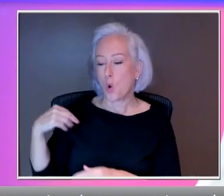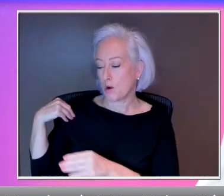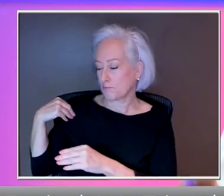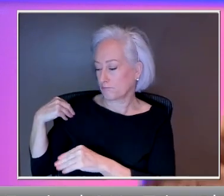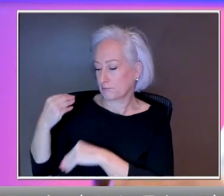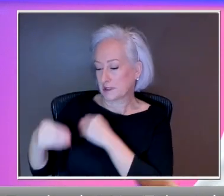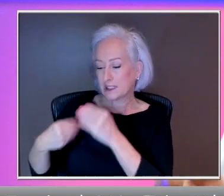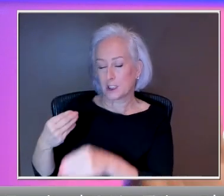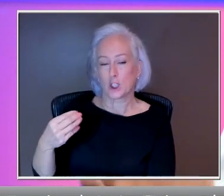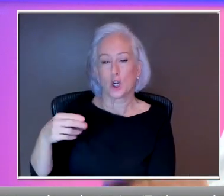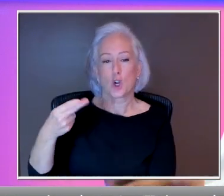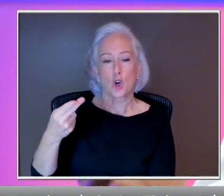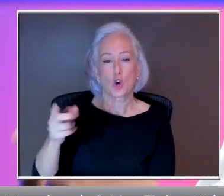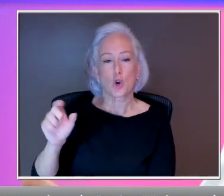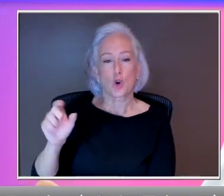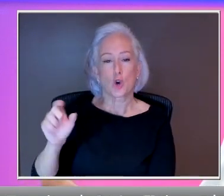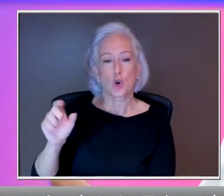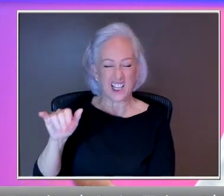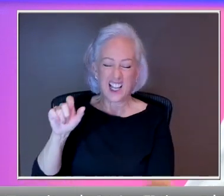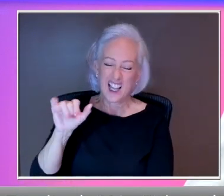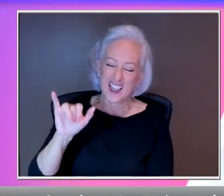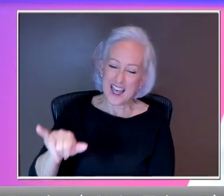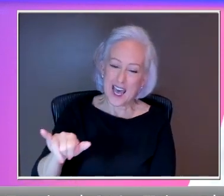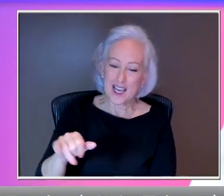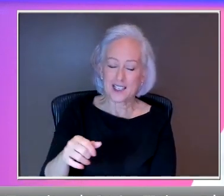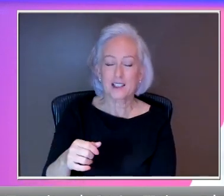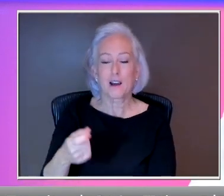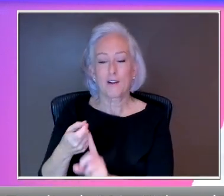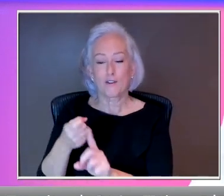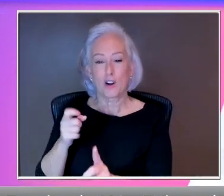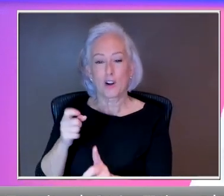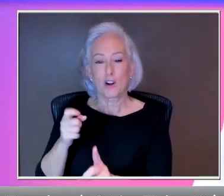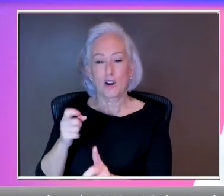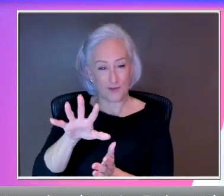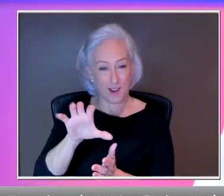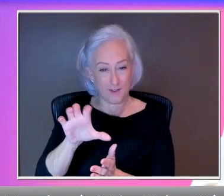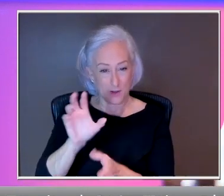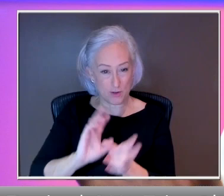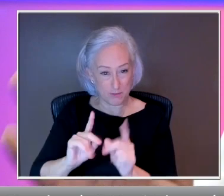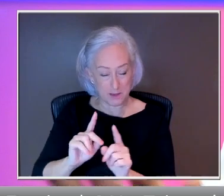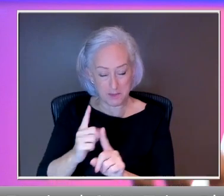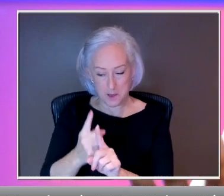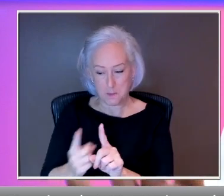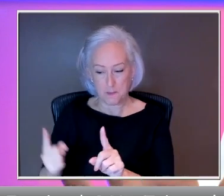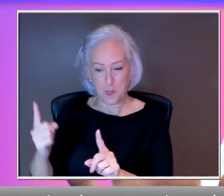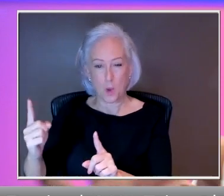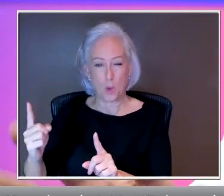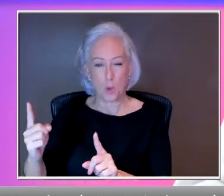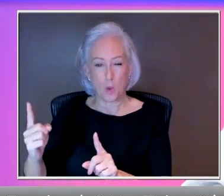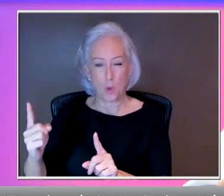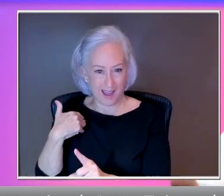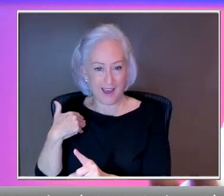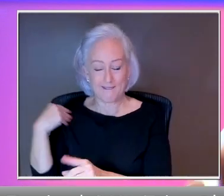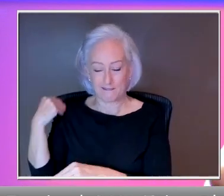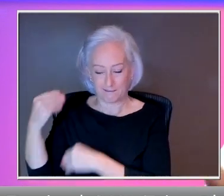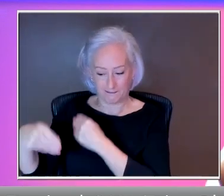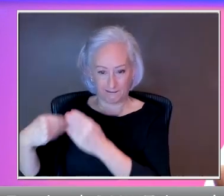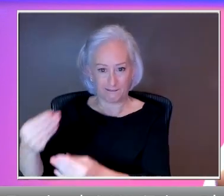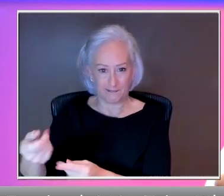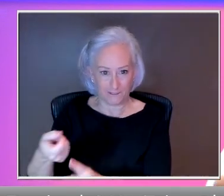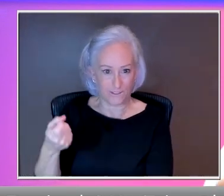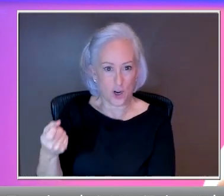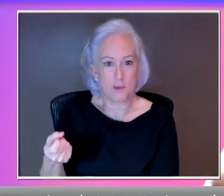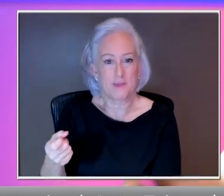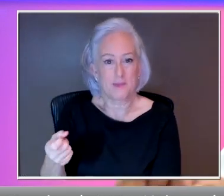the prevalence is about 1 in 2,500. And that is the one that we're trying to rule out, and